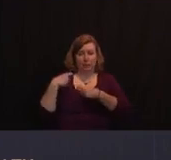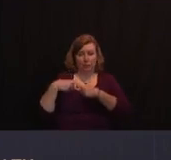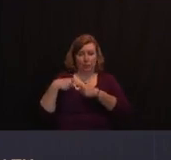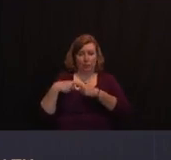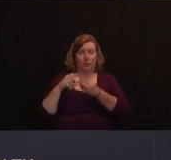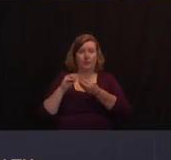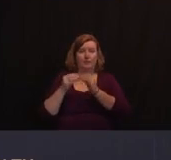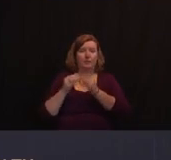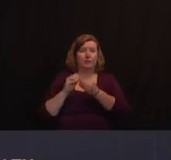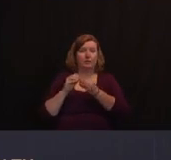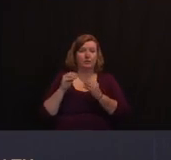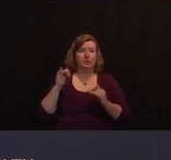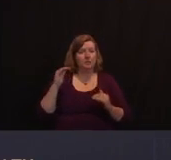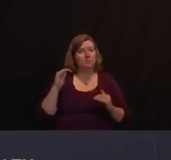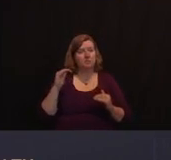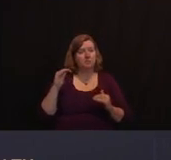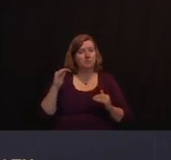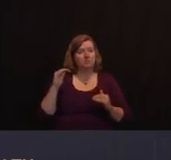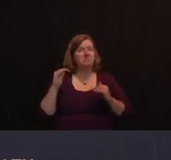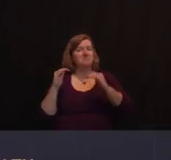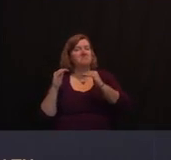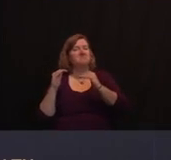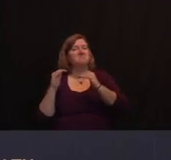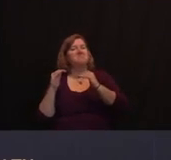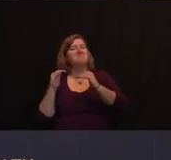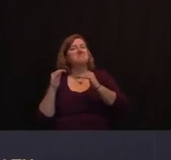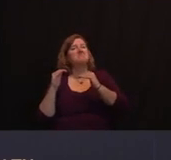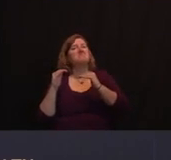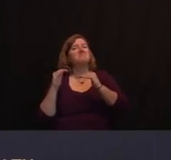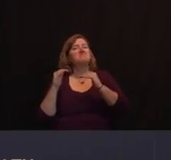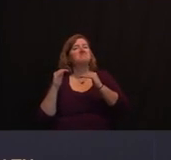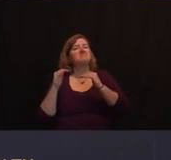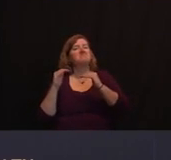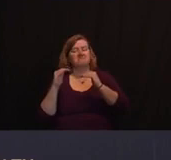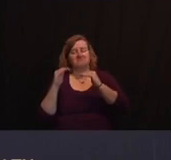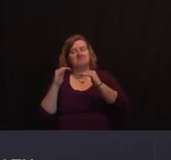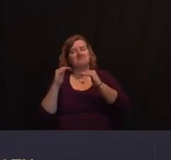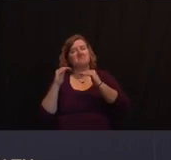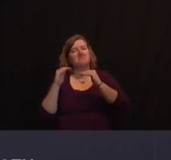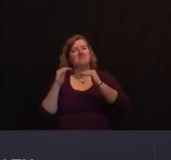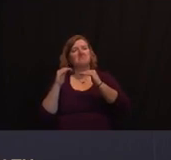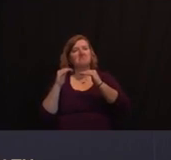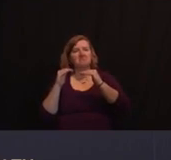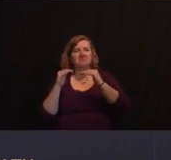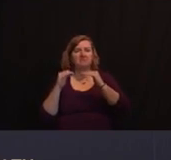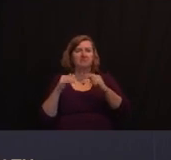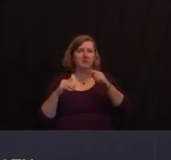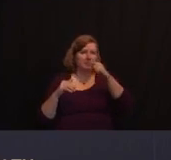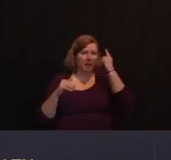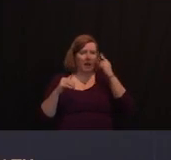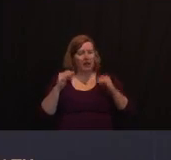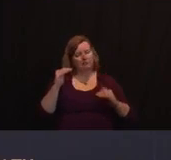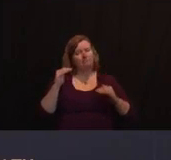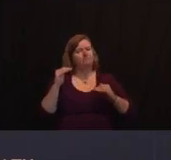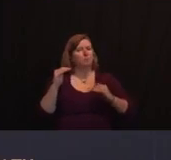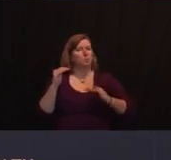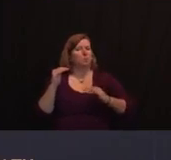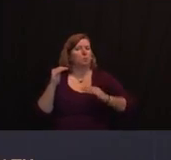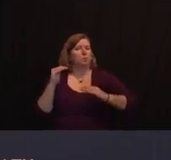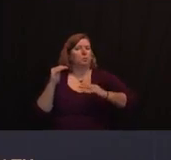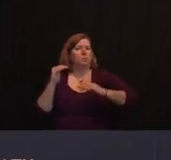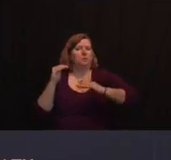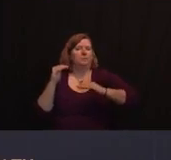being all the way there. So again, good progress, but we know we remain on a journey.